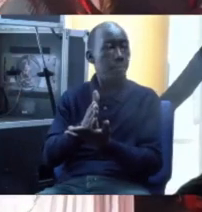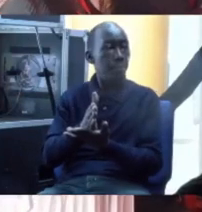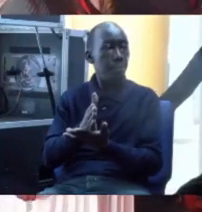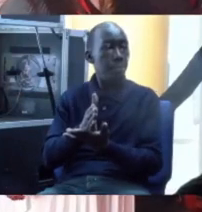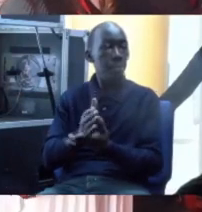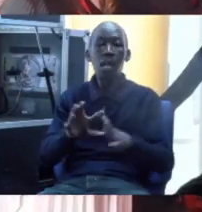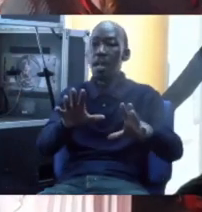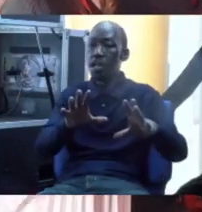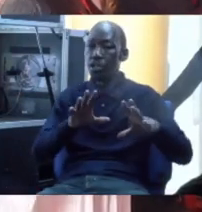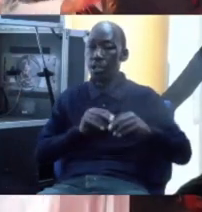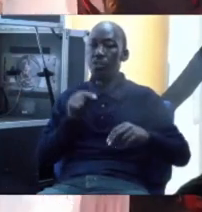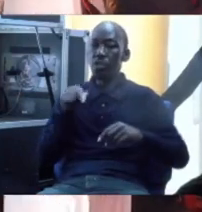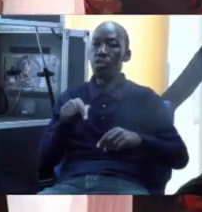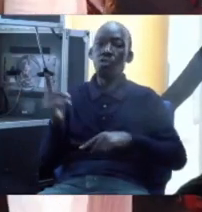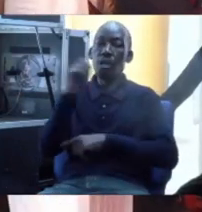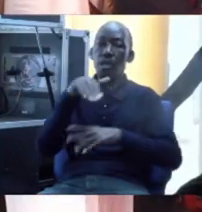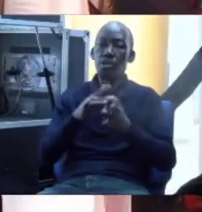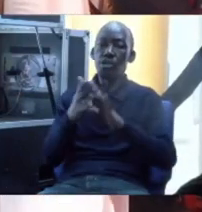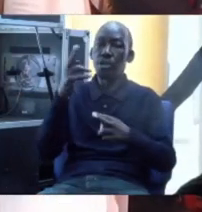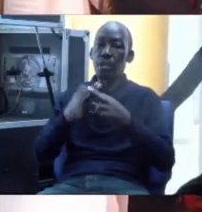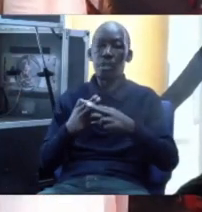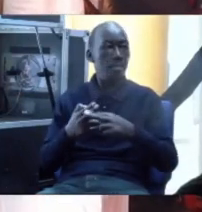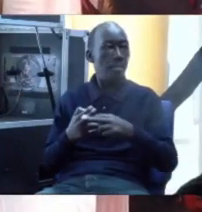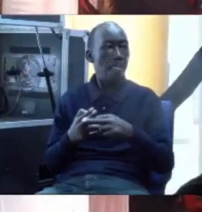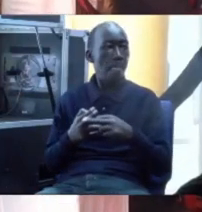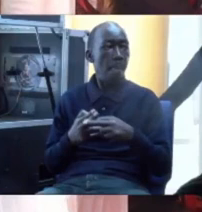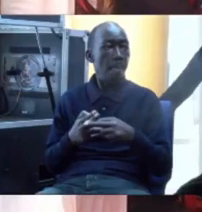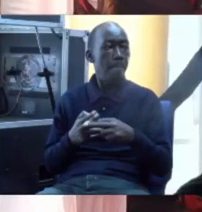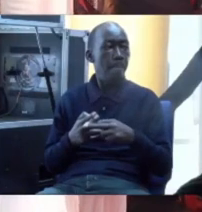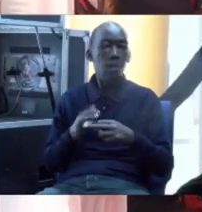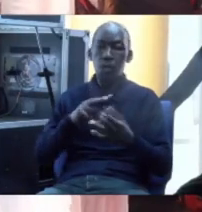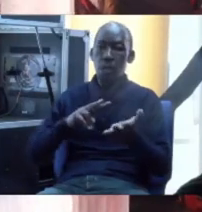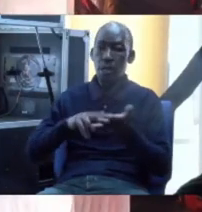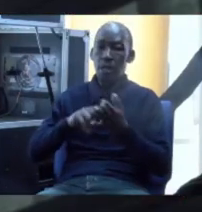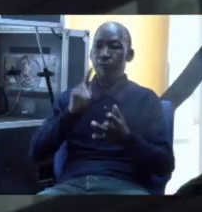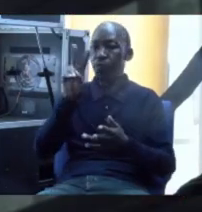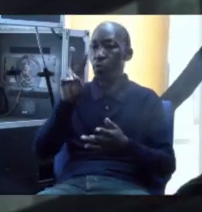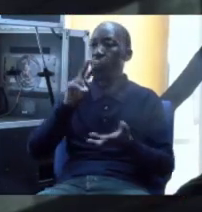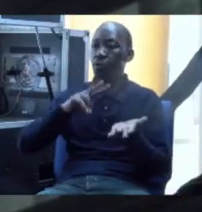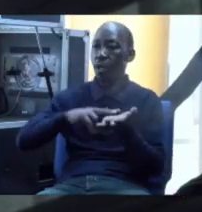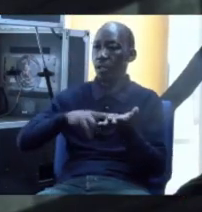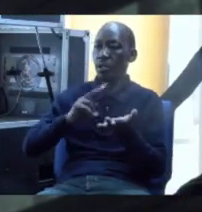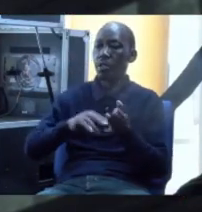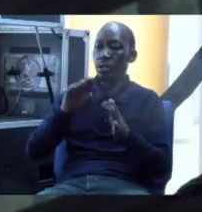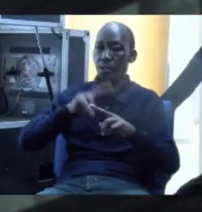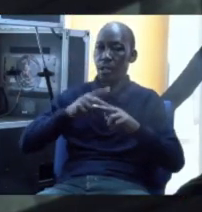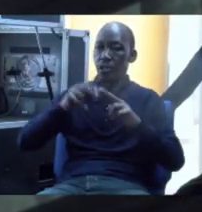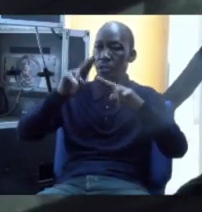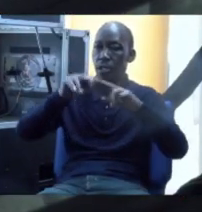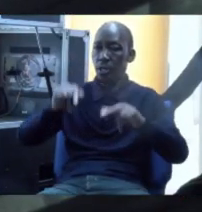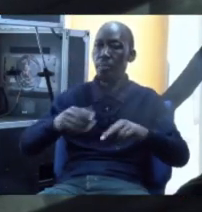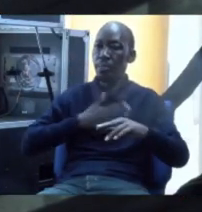kwake. Receive it today in Jesus. Pokea leo katika jina la Yesu. Me give two verses and I sit down. Nipe mistari miwili niketi. Please